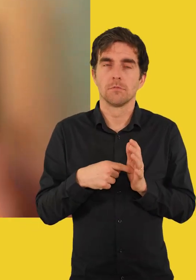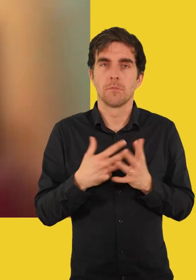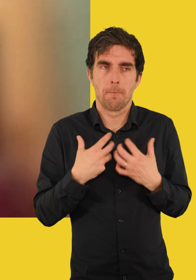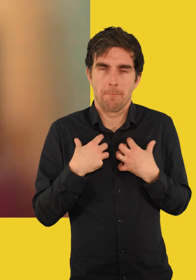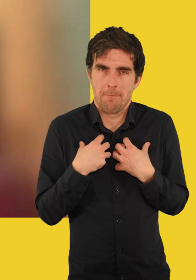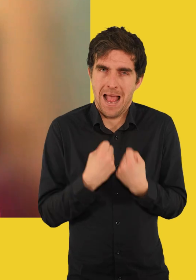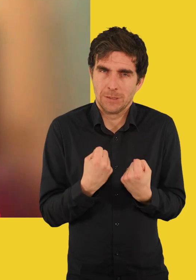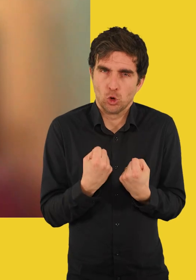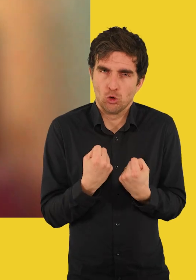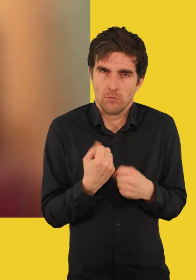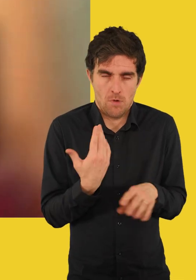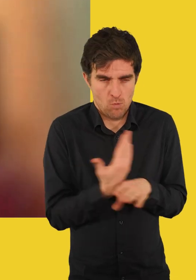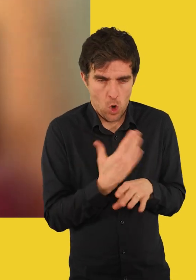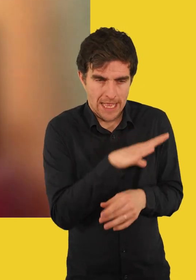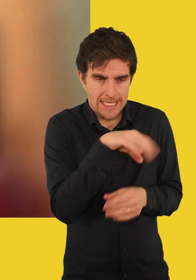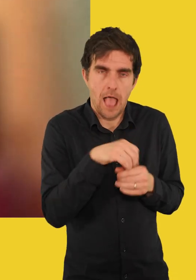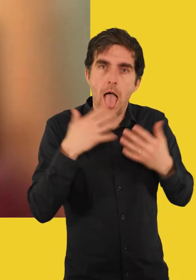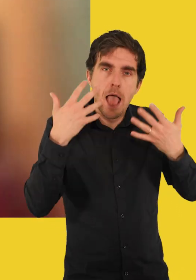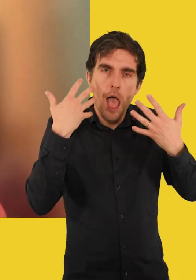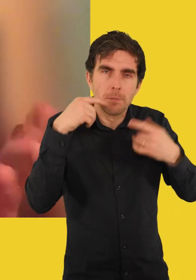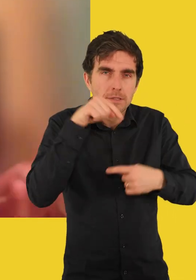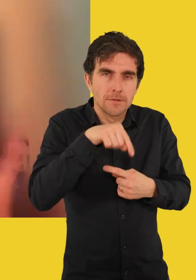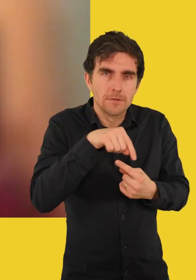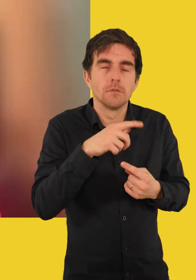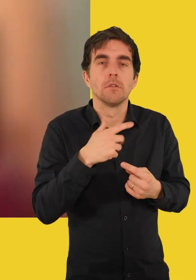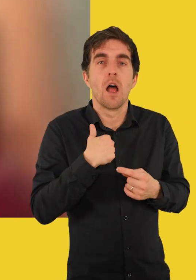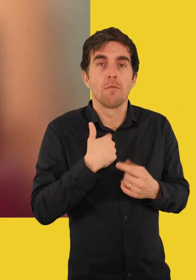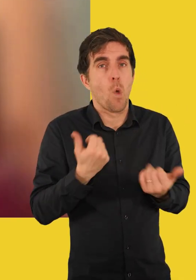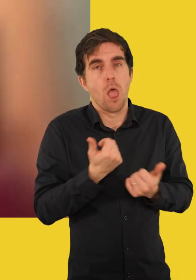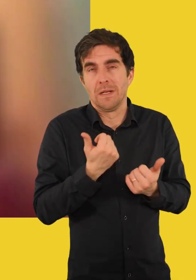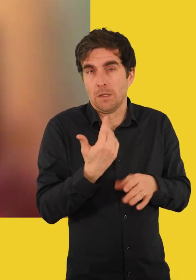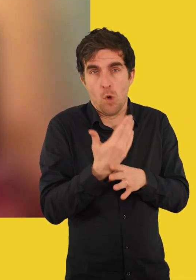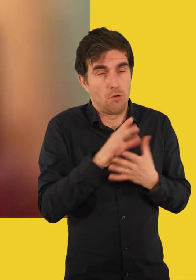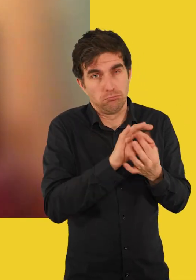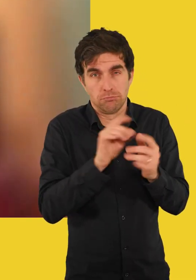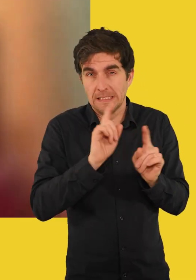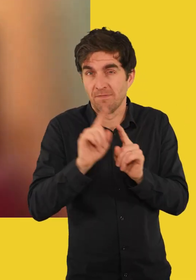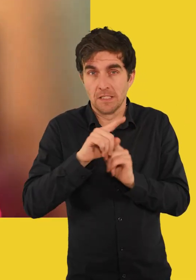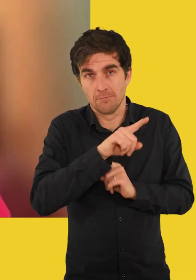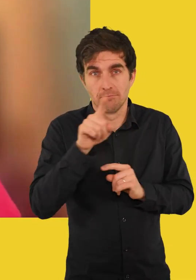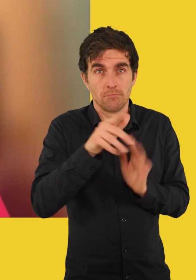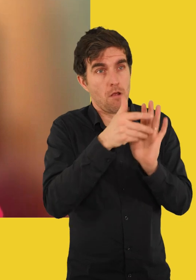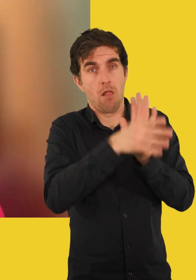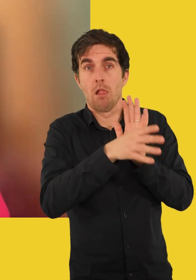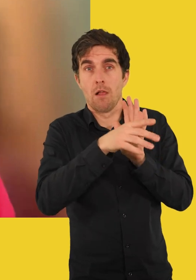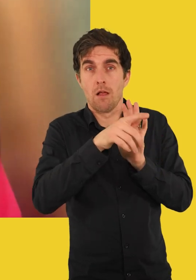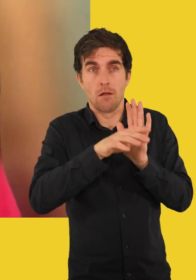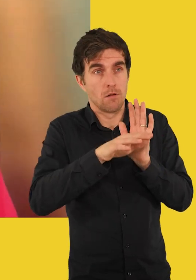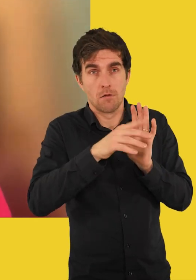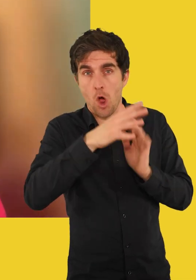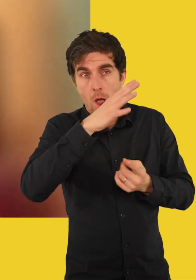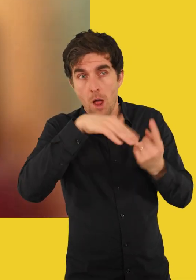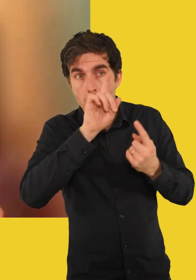the passion for working in the climate sector. And I was already working with various underrepresented and